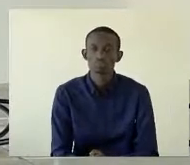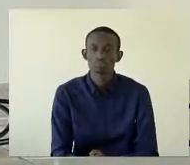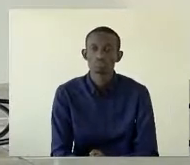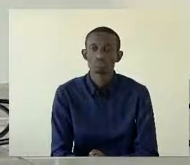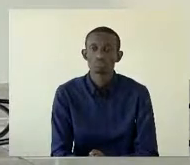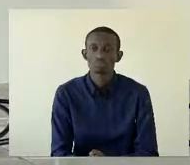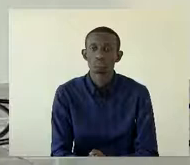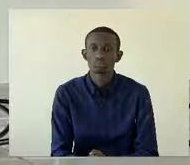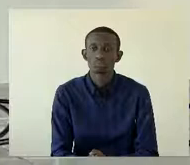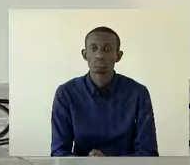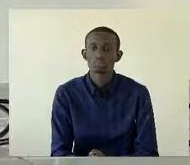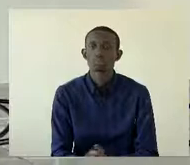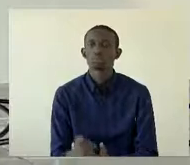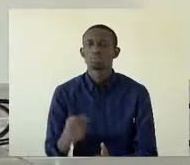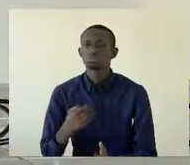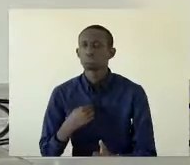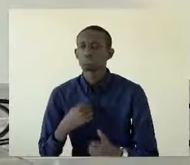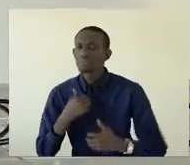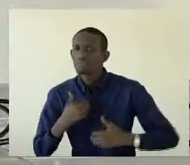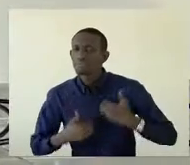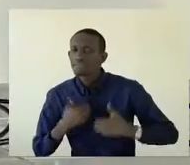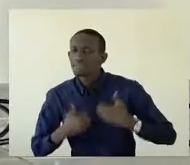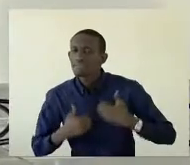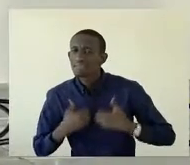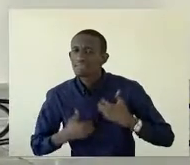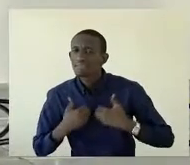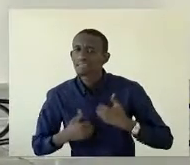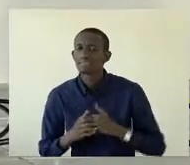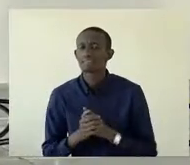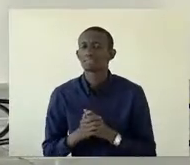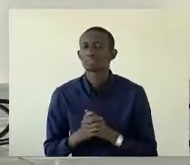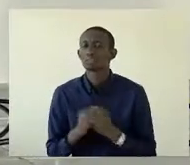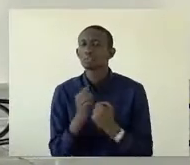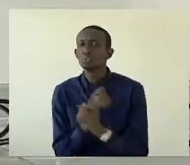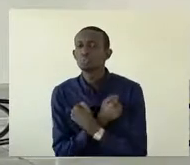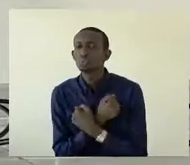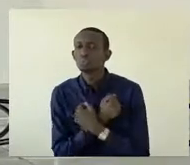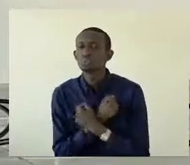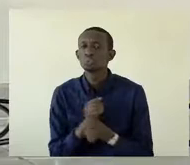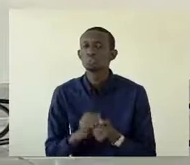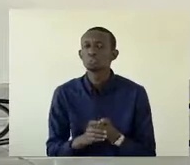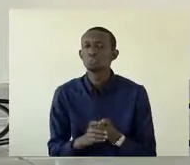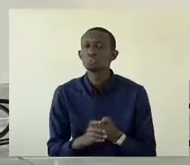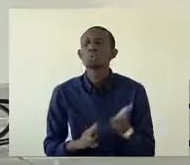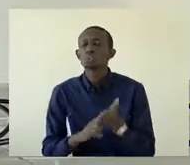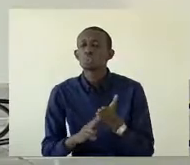are we so much of environmentalists that we tend to forget what we actually need as a